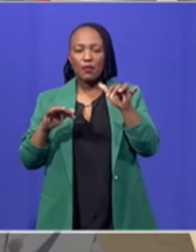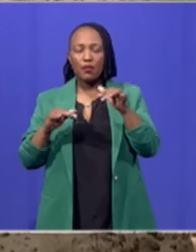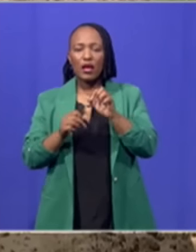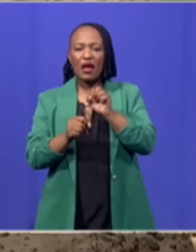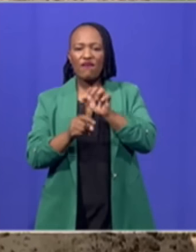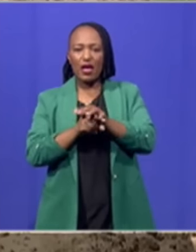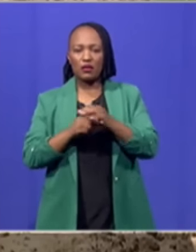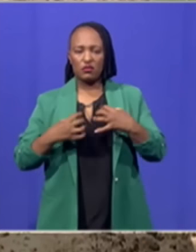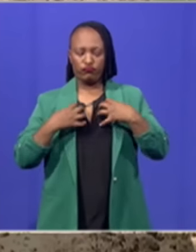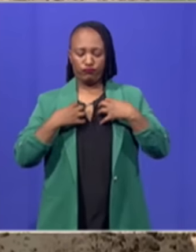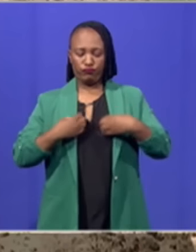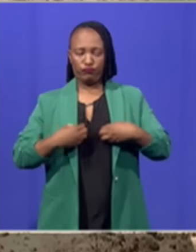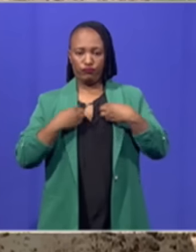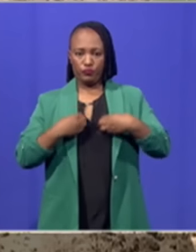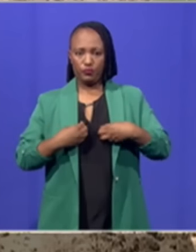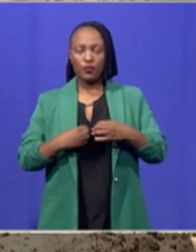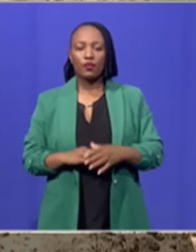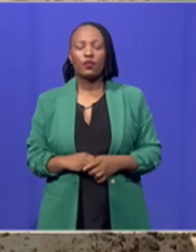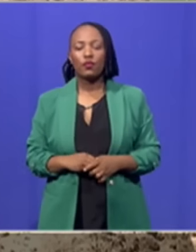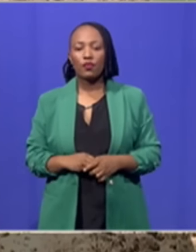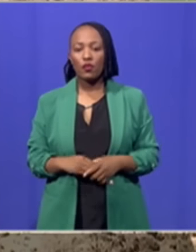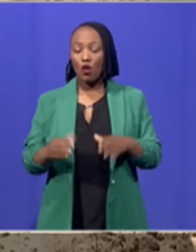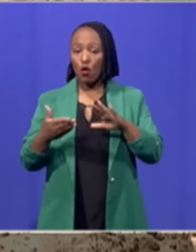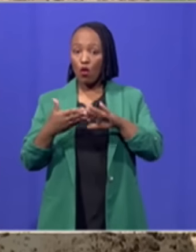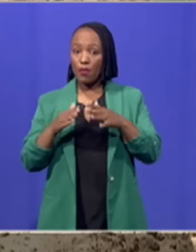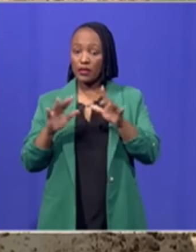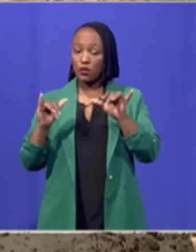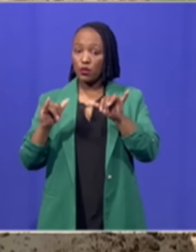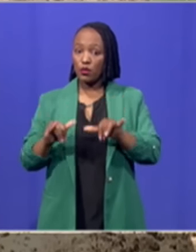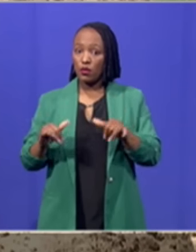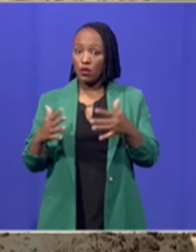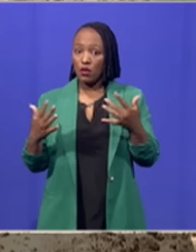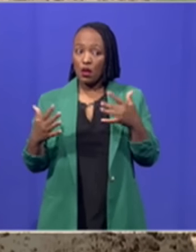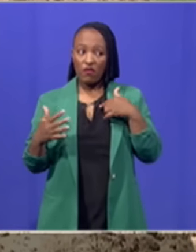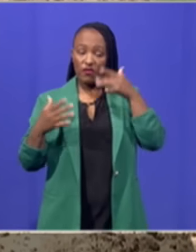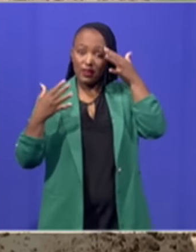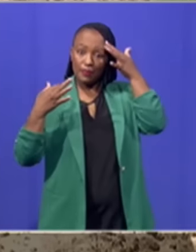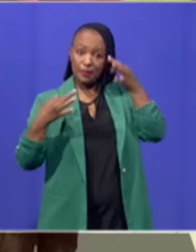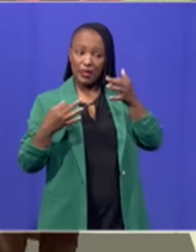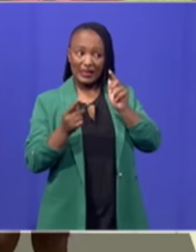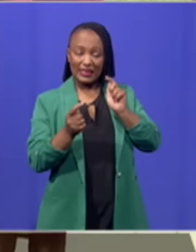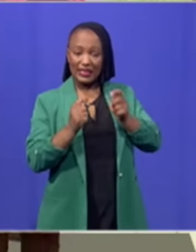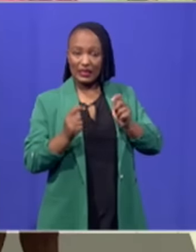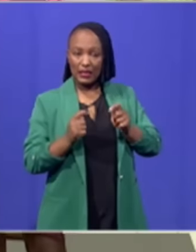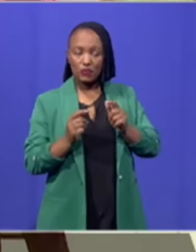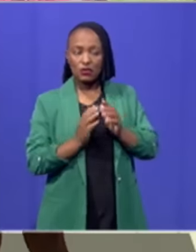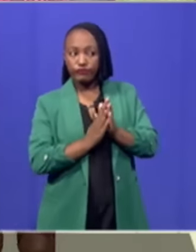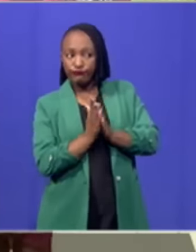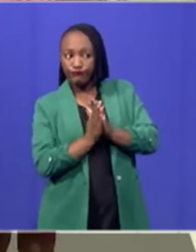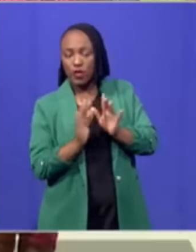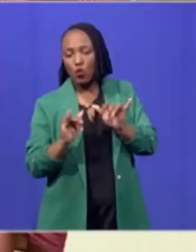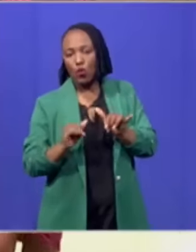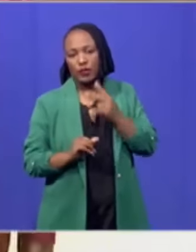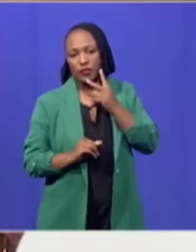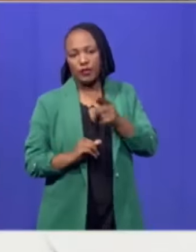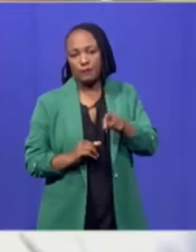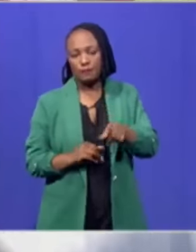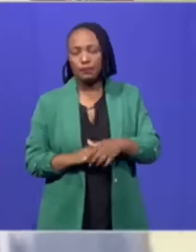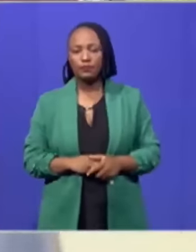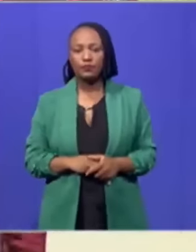jwalo. Baahi ba re ba lebelletse ka tjantjello e kgolo diphethoho tseo. Ke Lebohang Motshweneng, ke